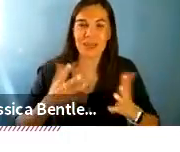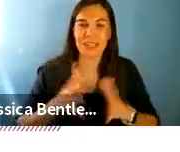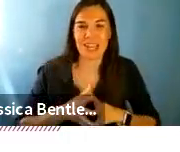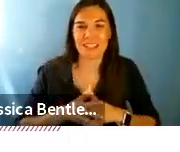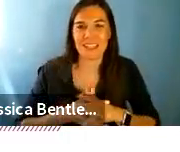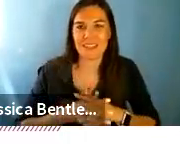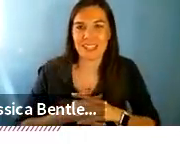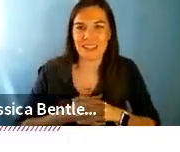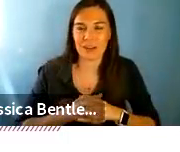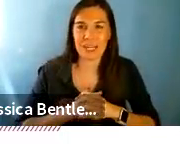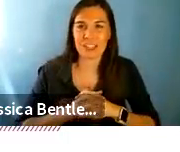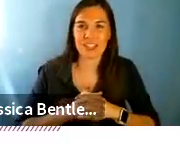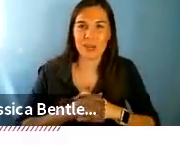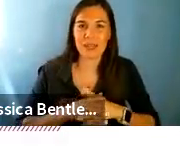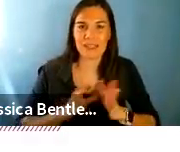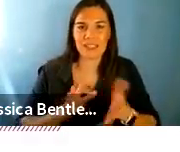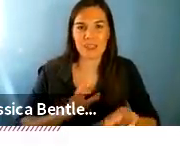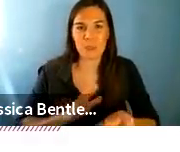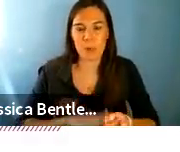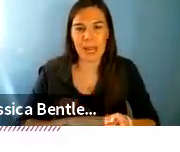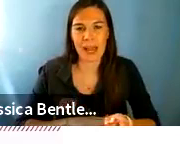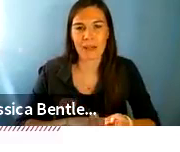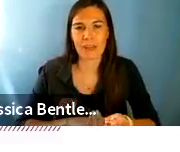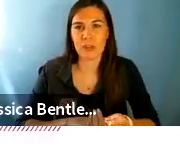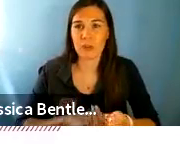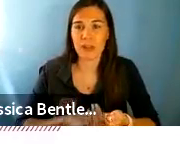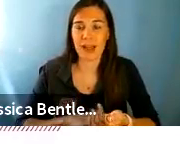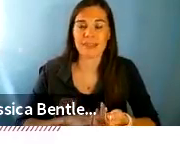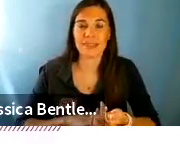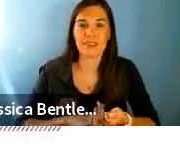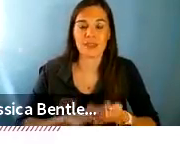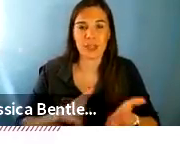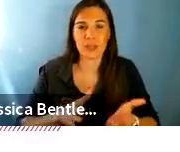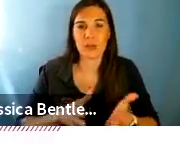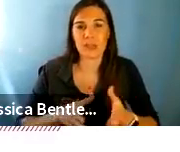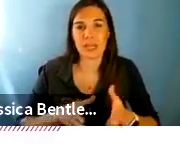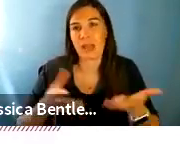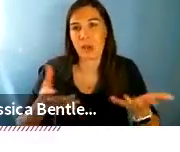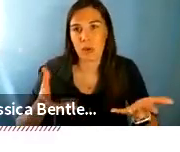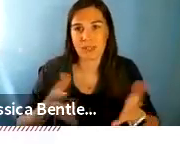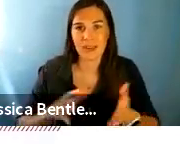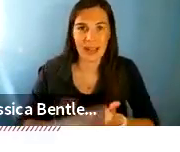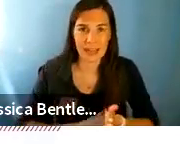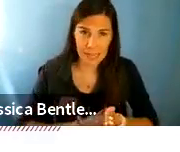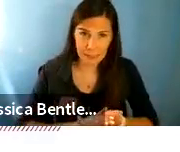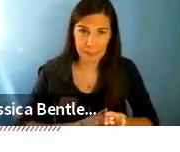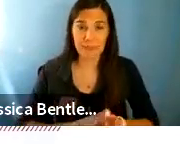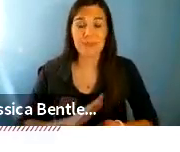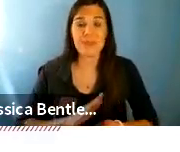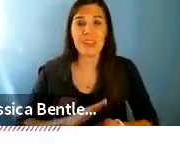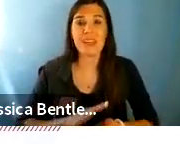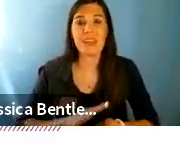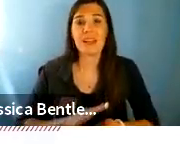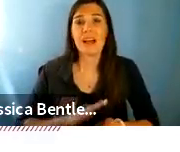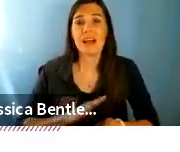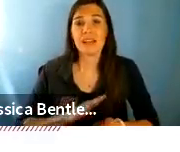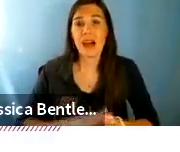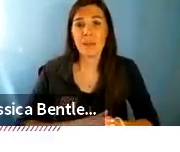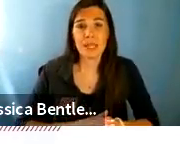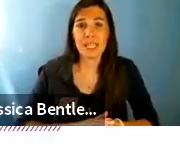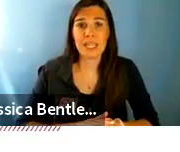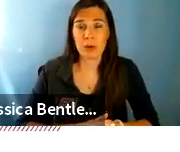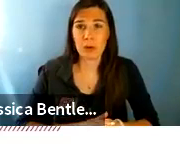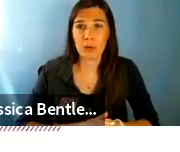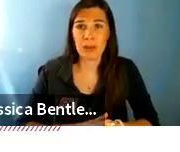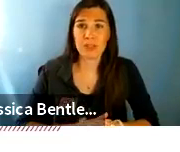have some electives in our major. So I'd like to just point out a few classes for you that I wanted to highlight.